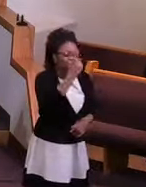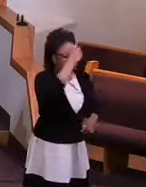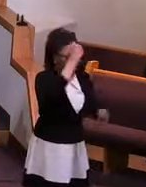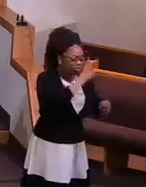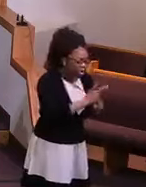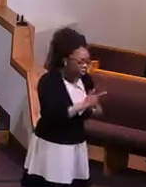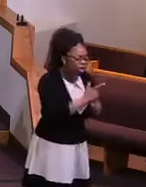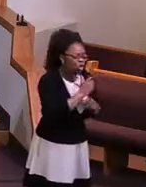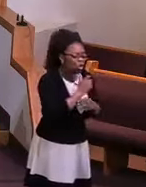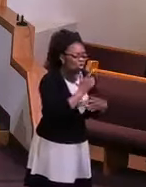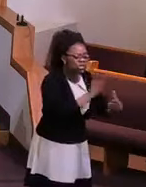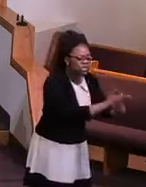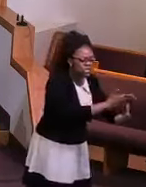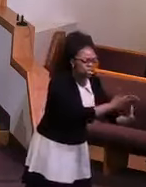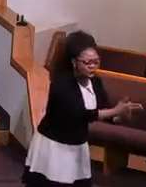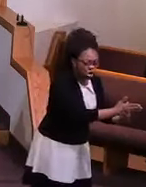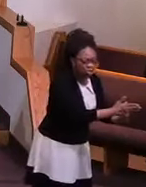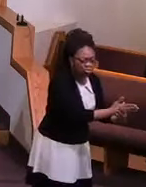who was disturbed.